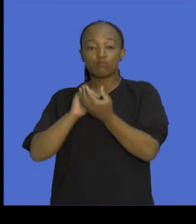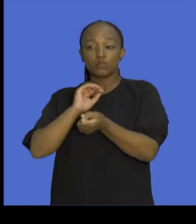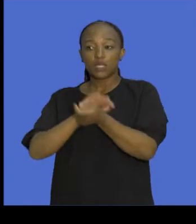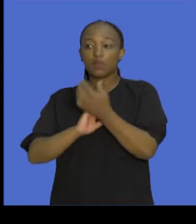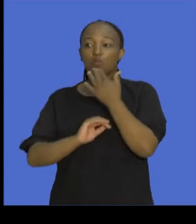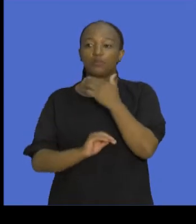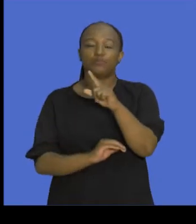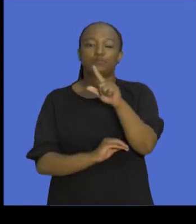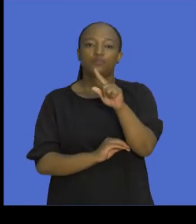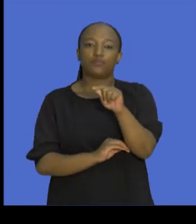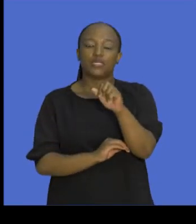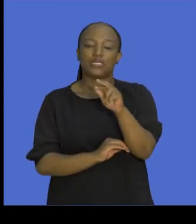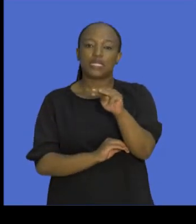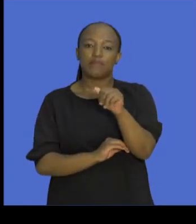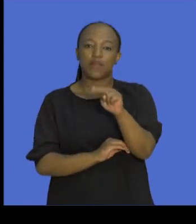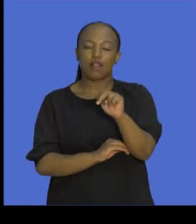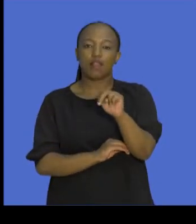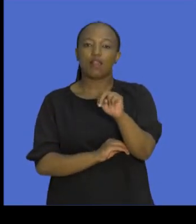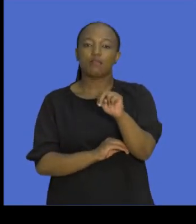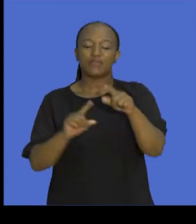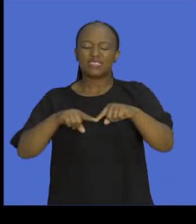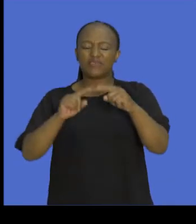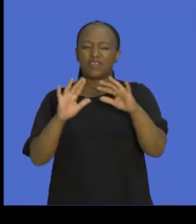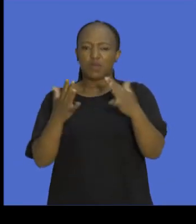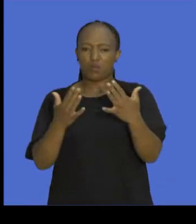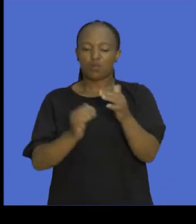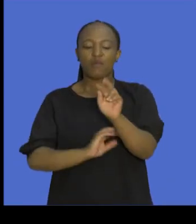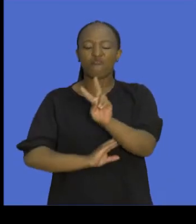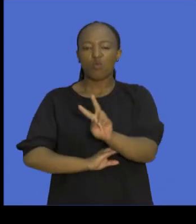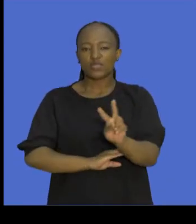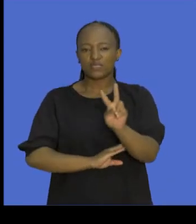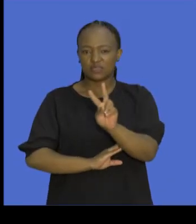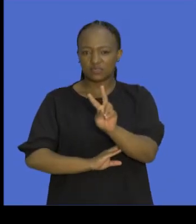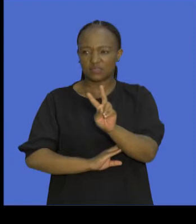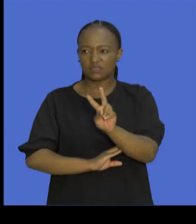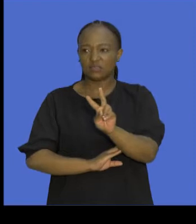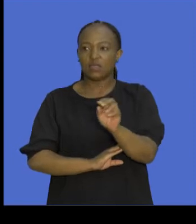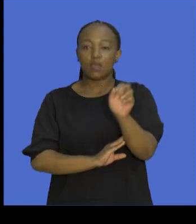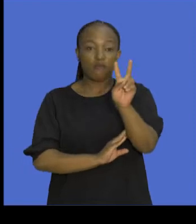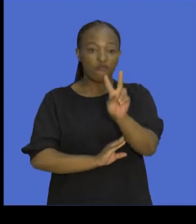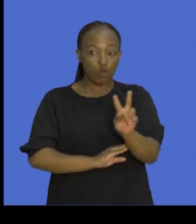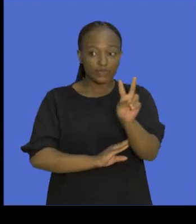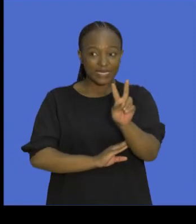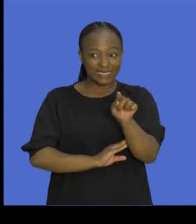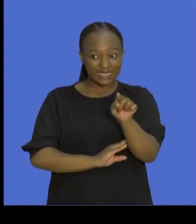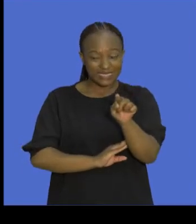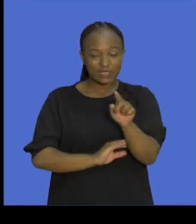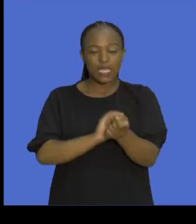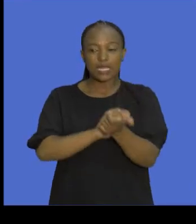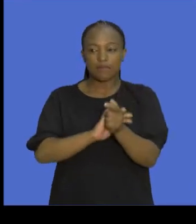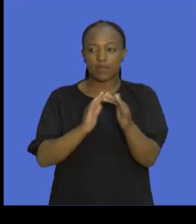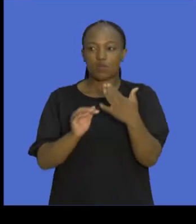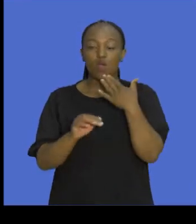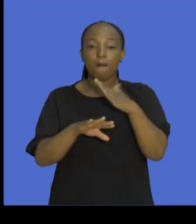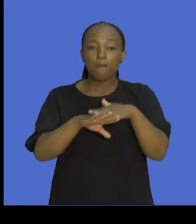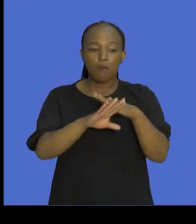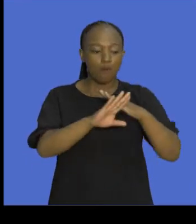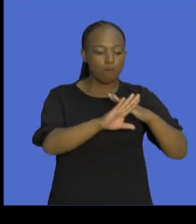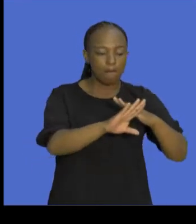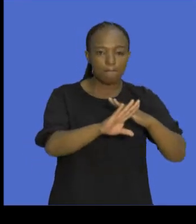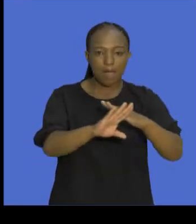voltage, all right? Which is, the voltage, right? What happens to the voltage when more resistors